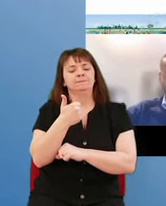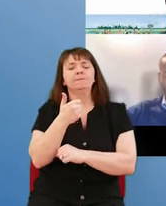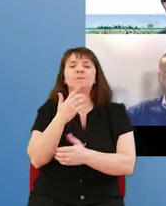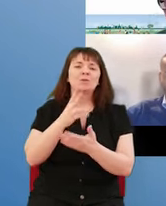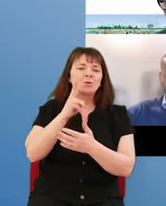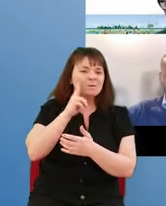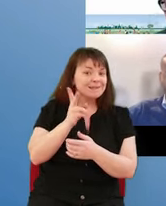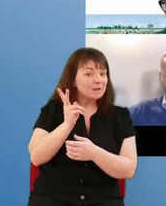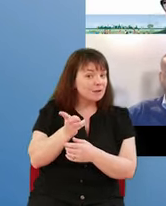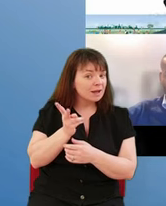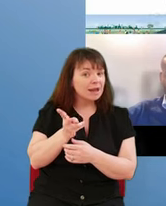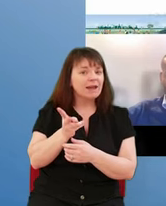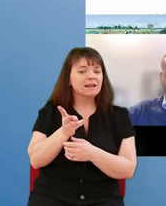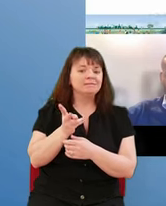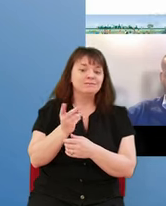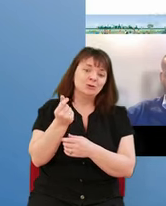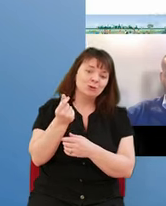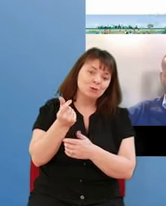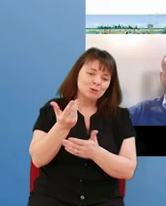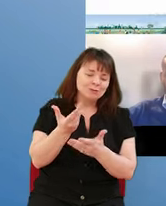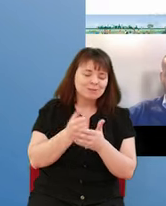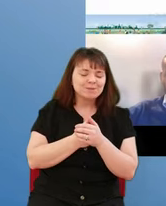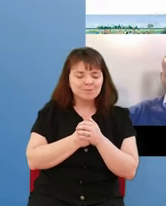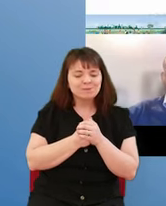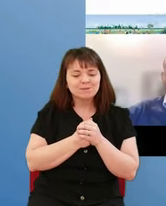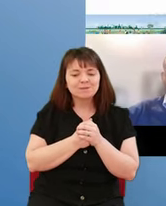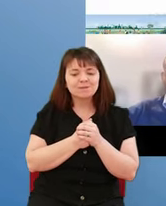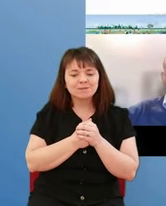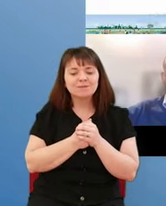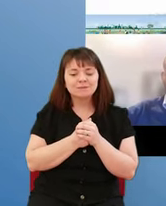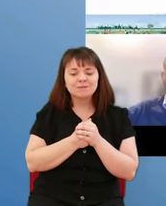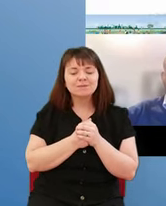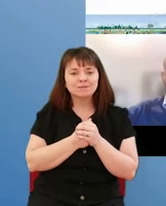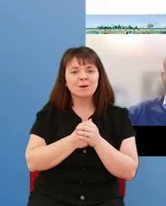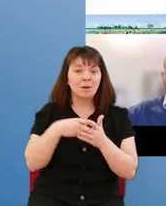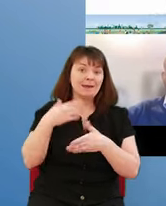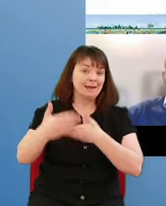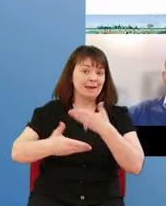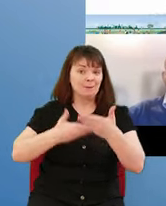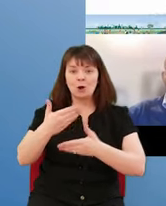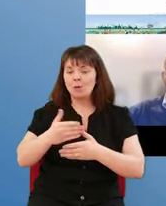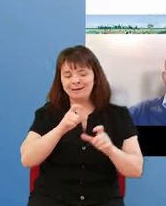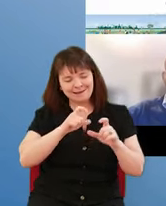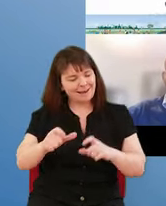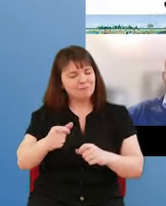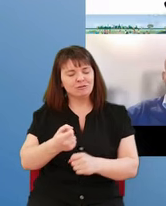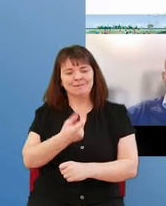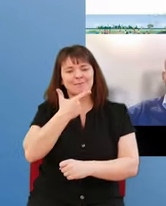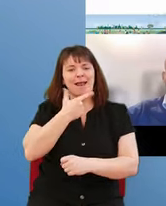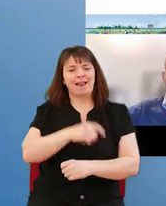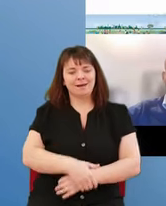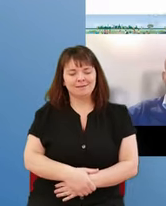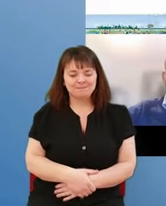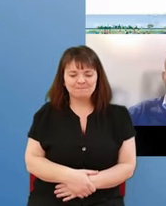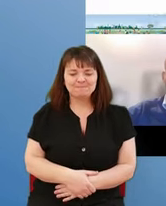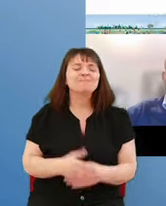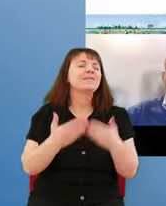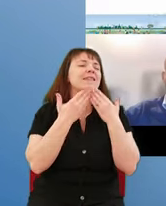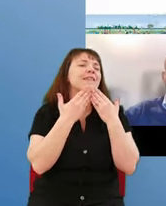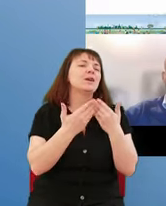going. Keep smiling. Thank you very much. That's great. Thank you. Right, on to